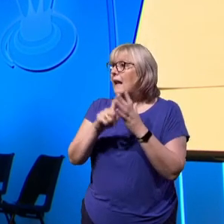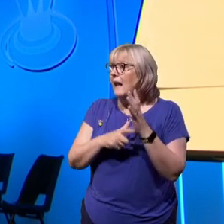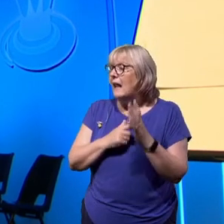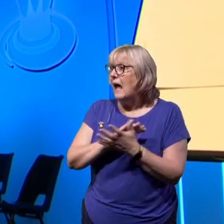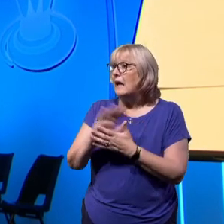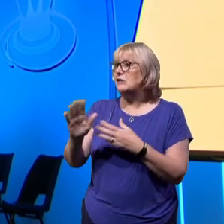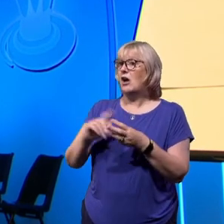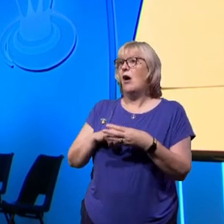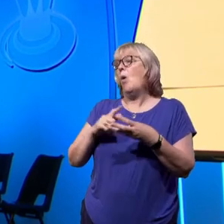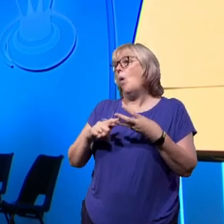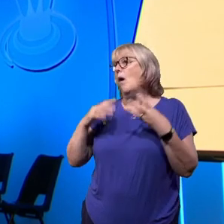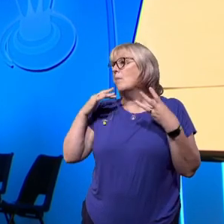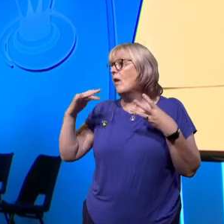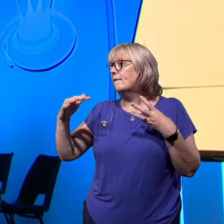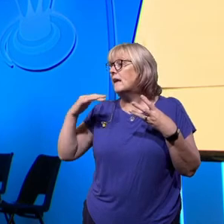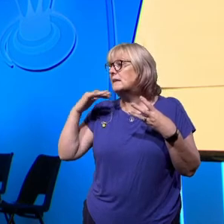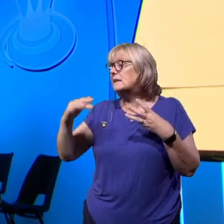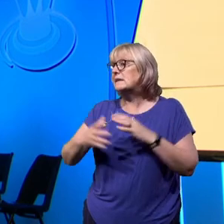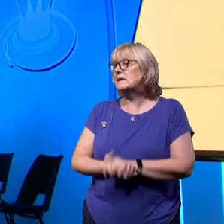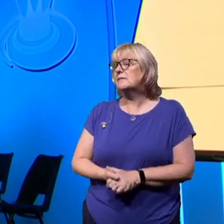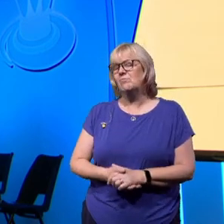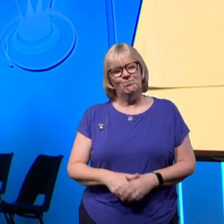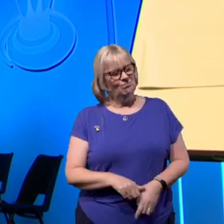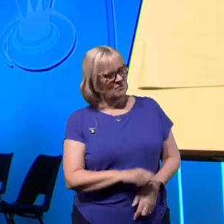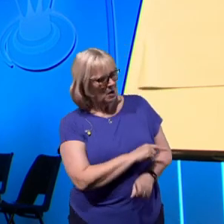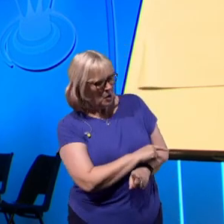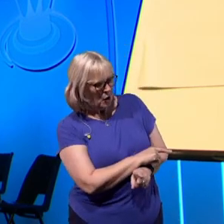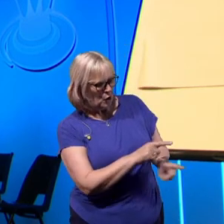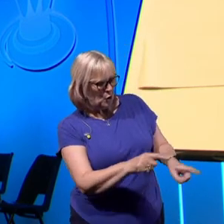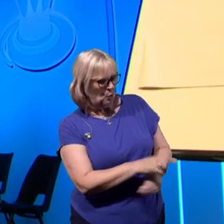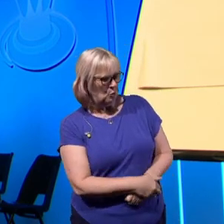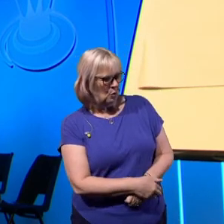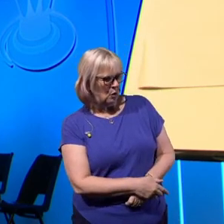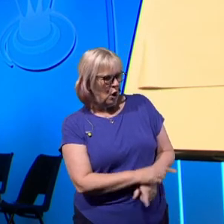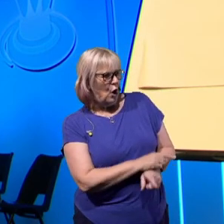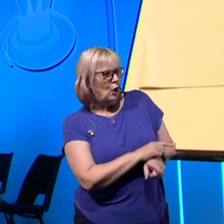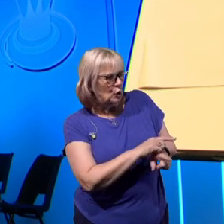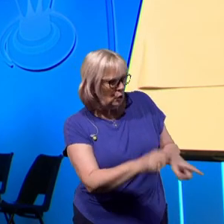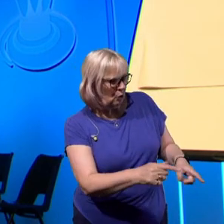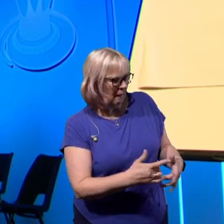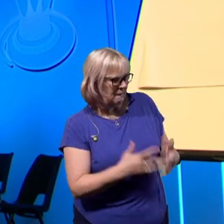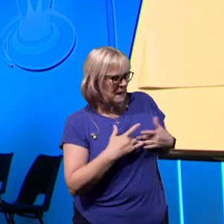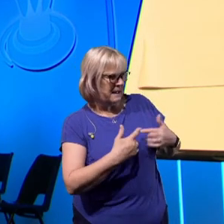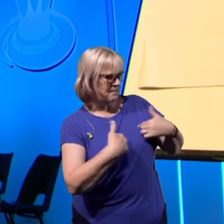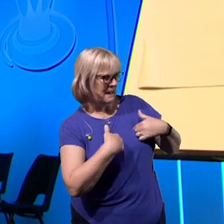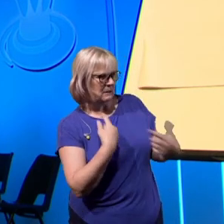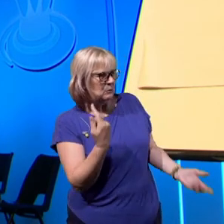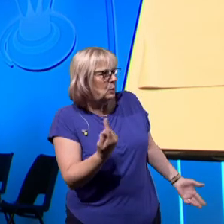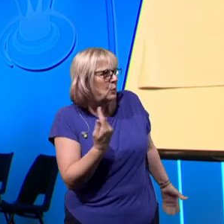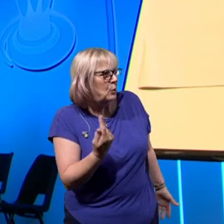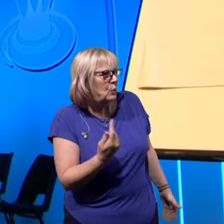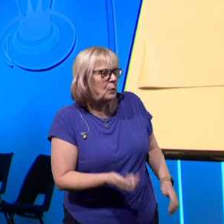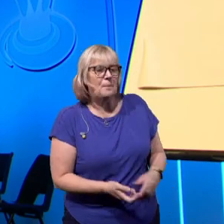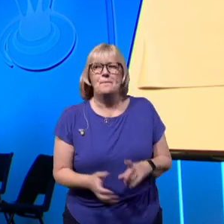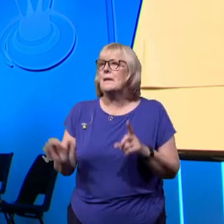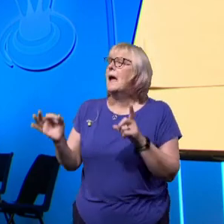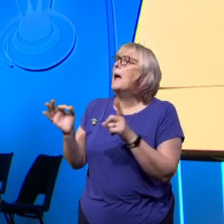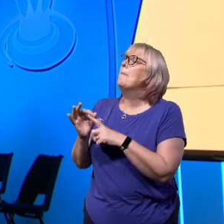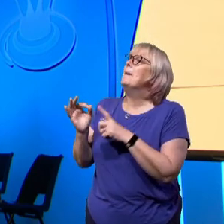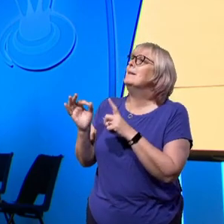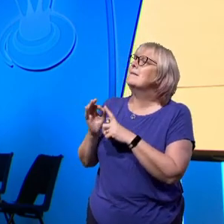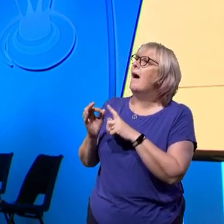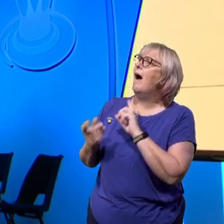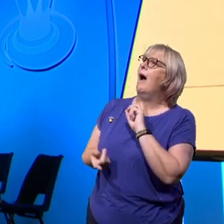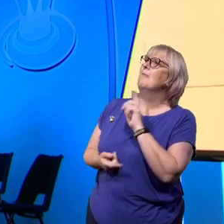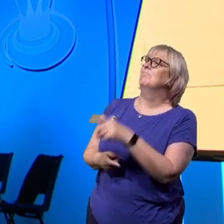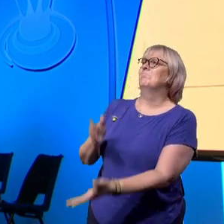the prophets." "But what about you?" he said. "Who do you say I am?" Peter answered,